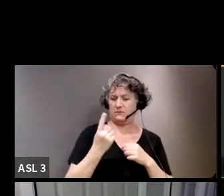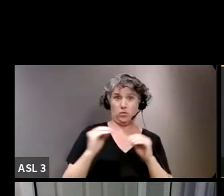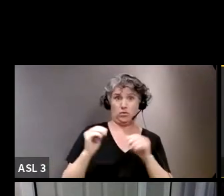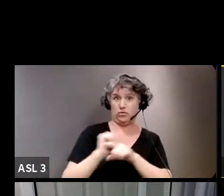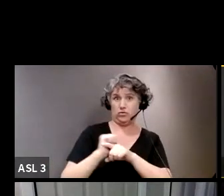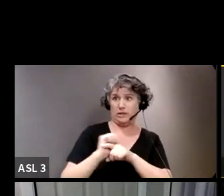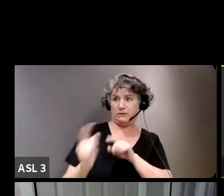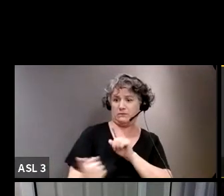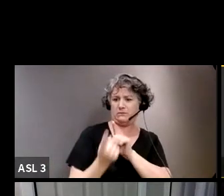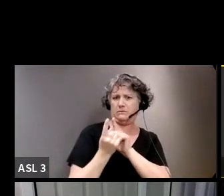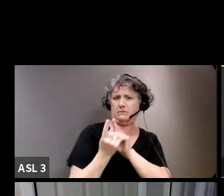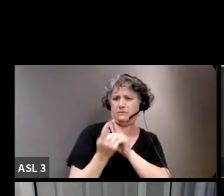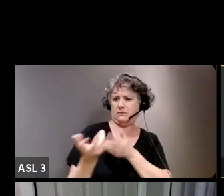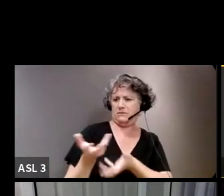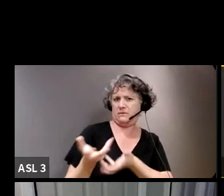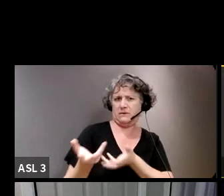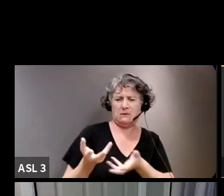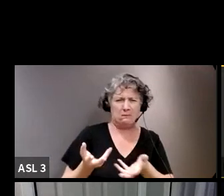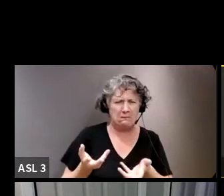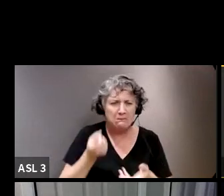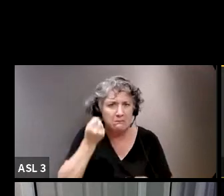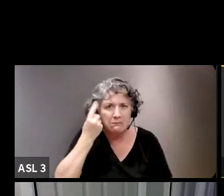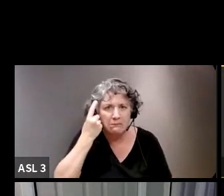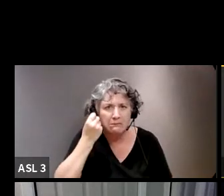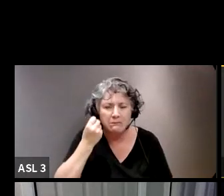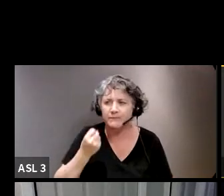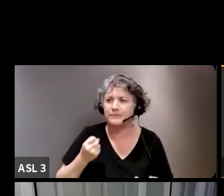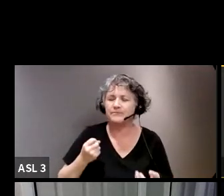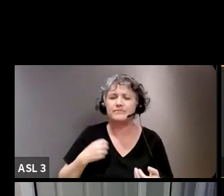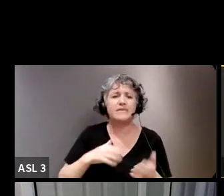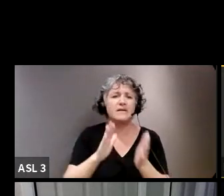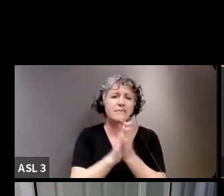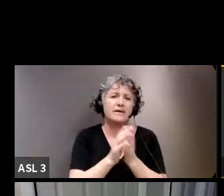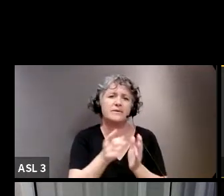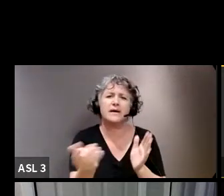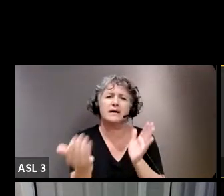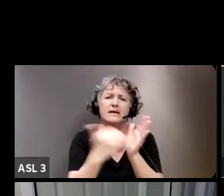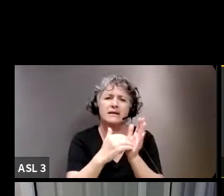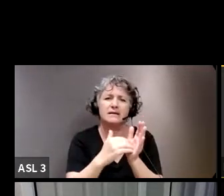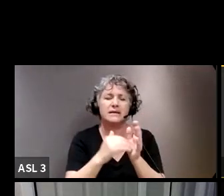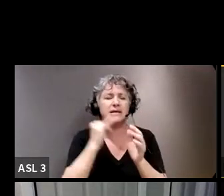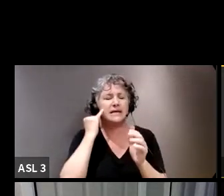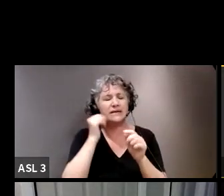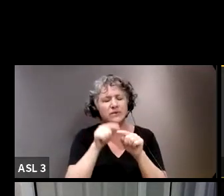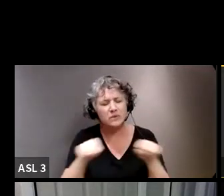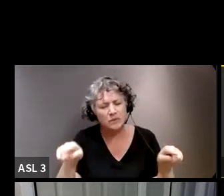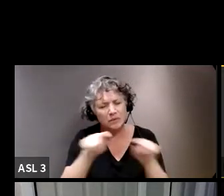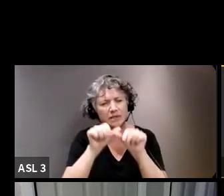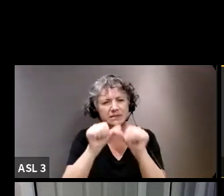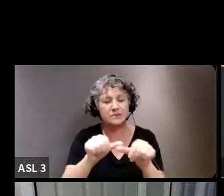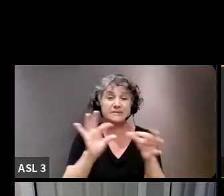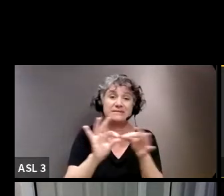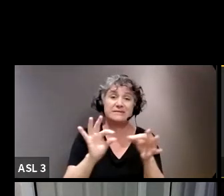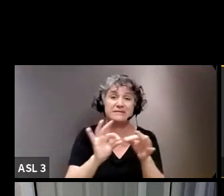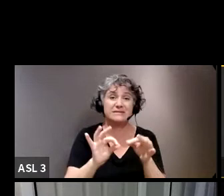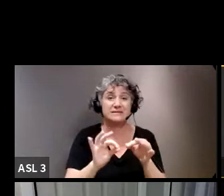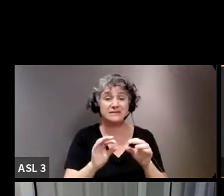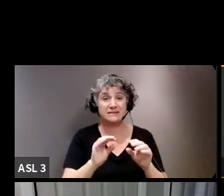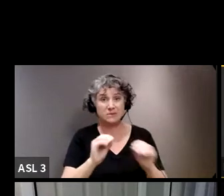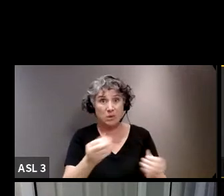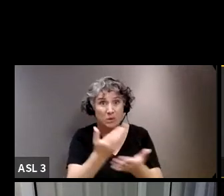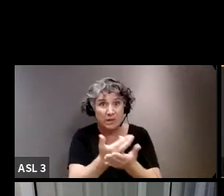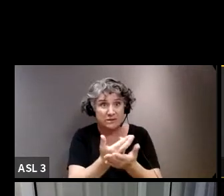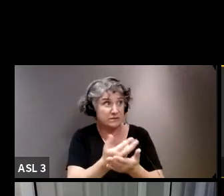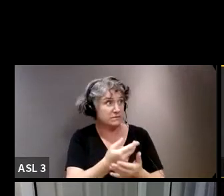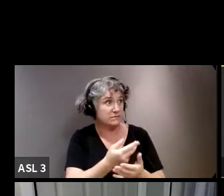understand so i'm asking you again again if you continue to say that they don't have the resources and they